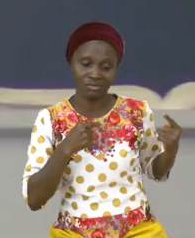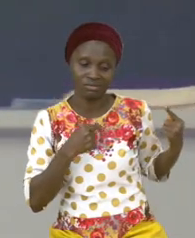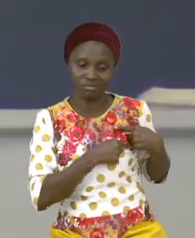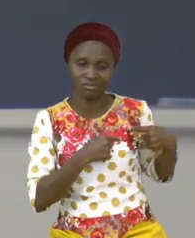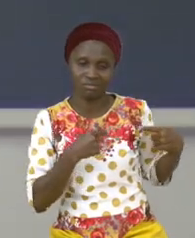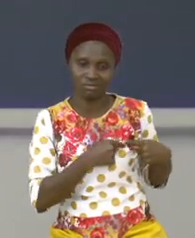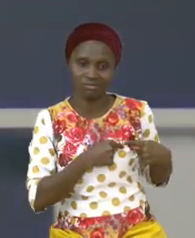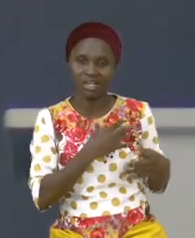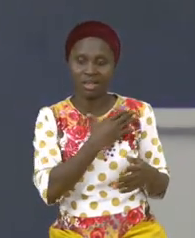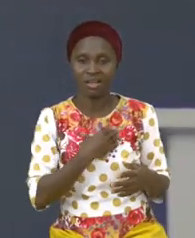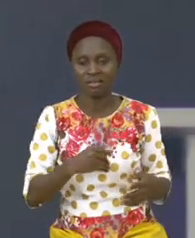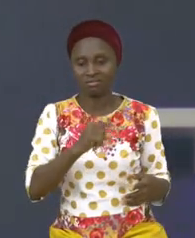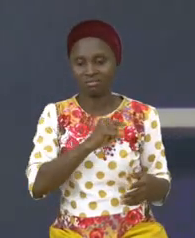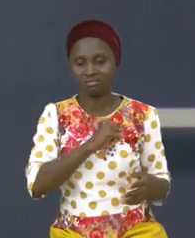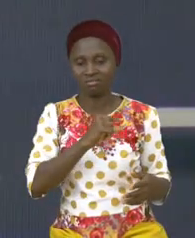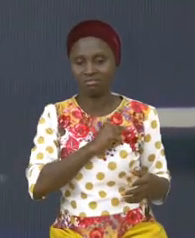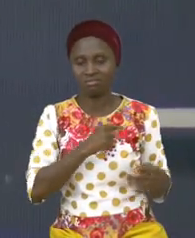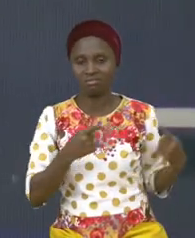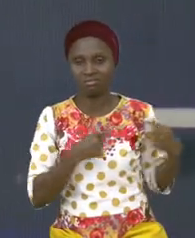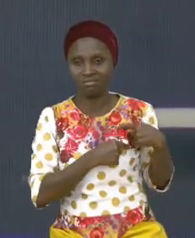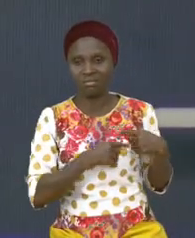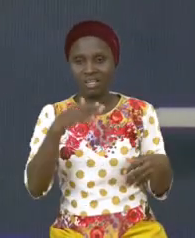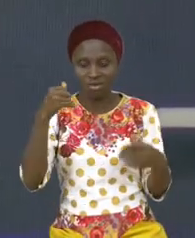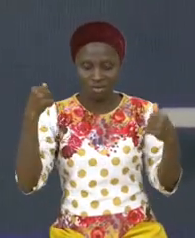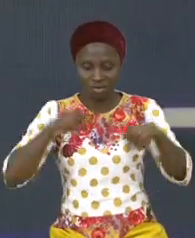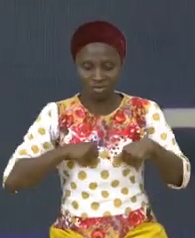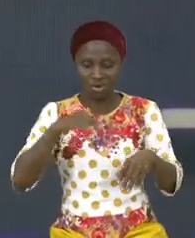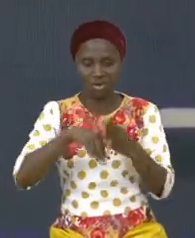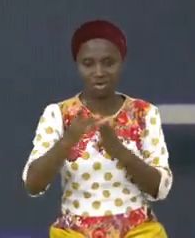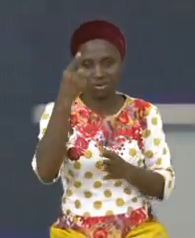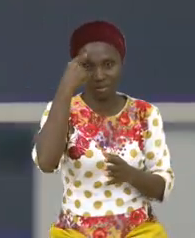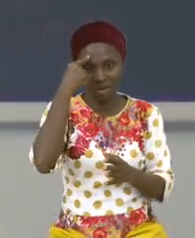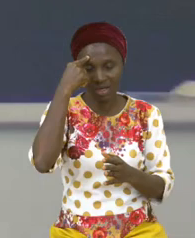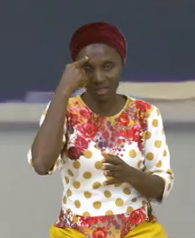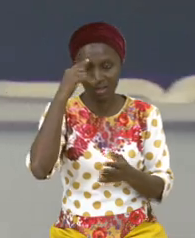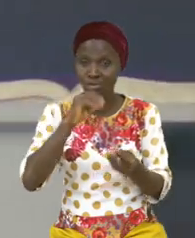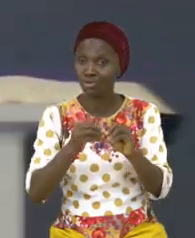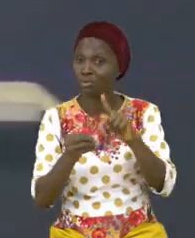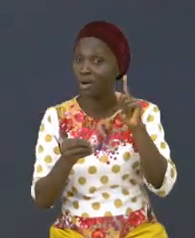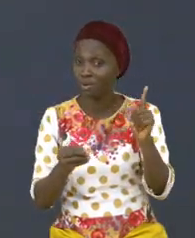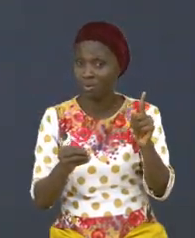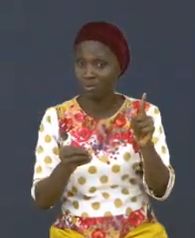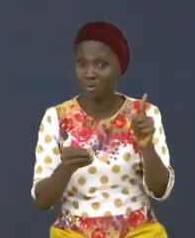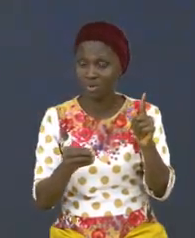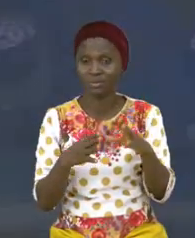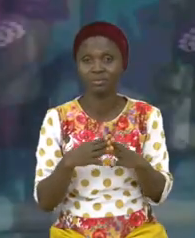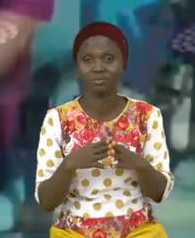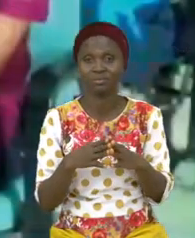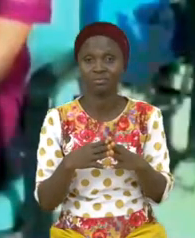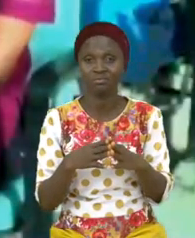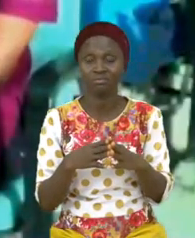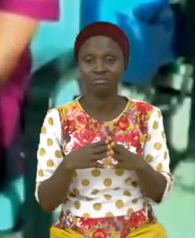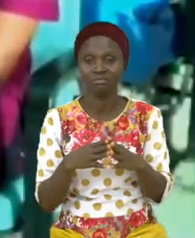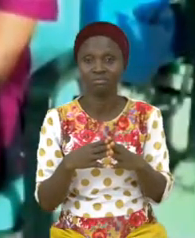condemnation, and a load upon your mind, upon your heart, number one E of the